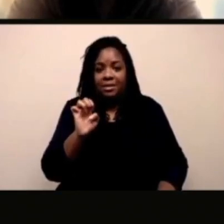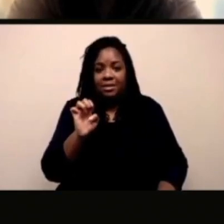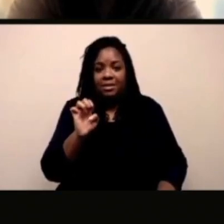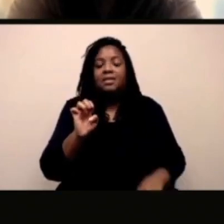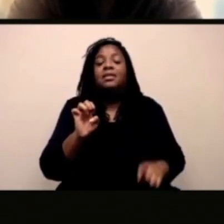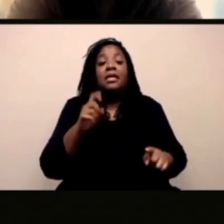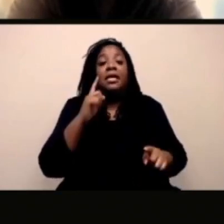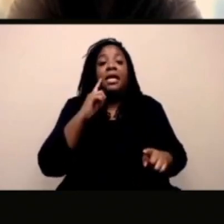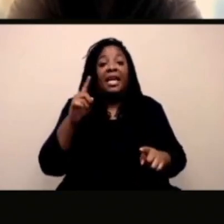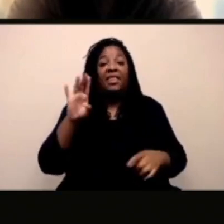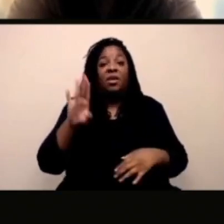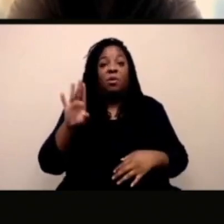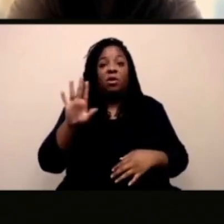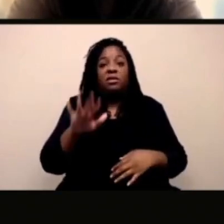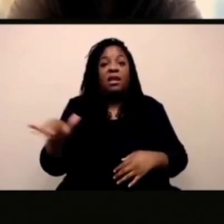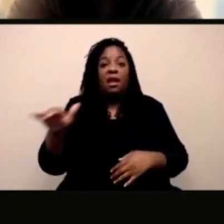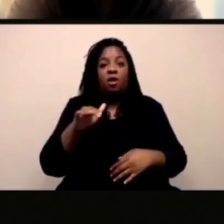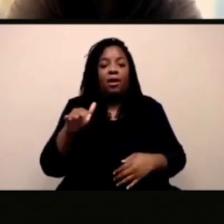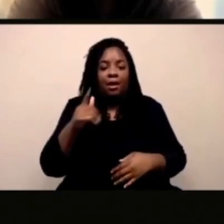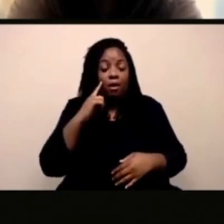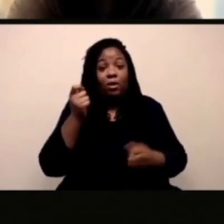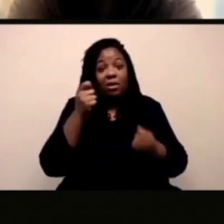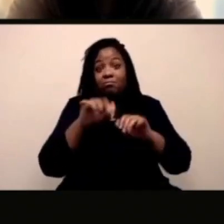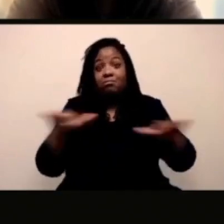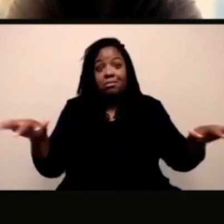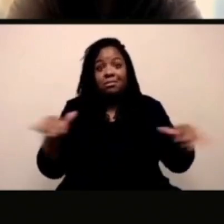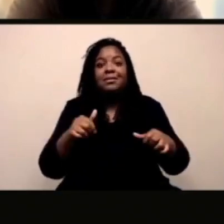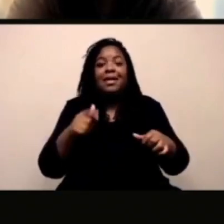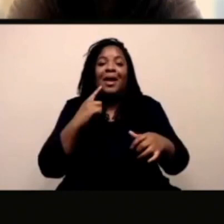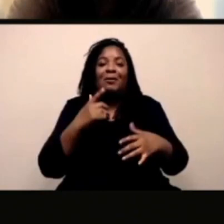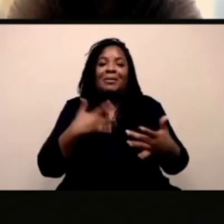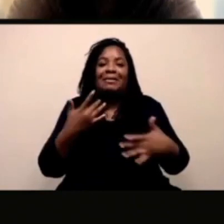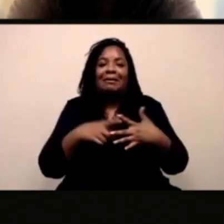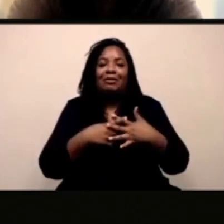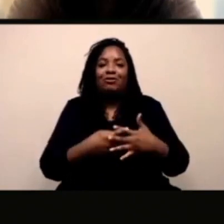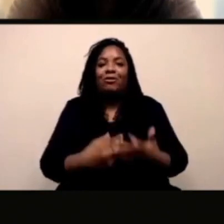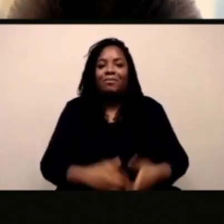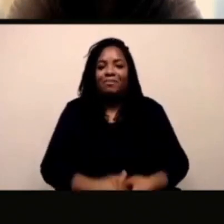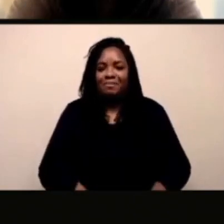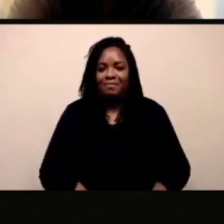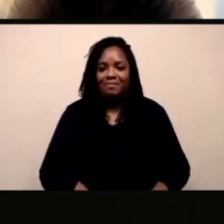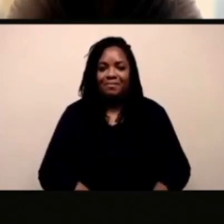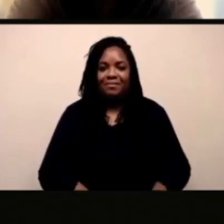really everywhere now. And I'm very excited to get started.